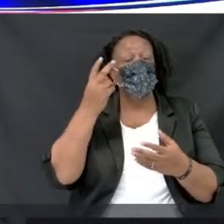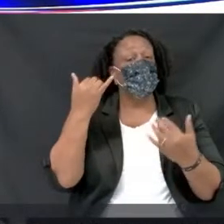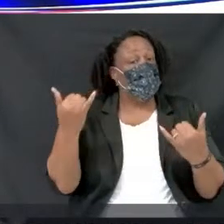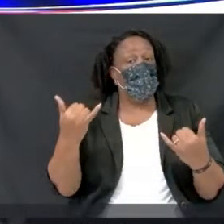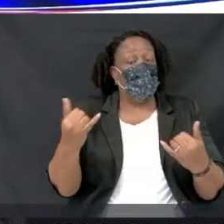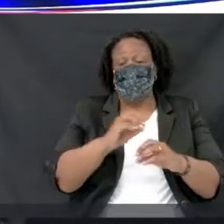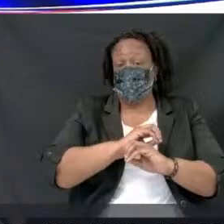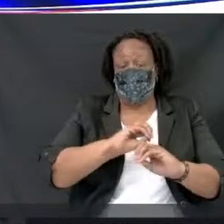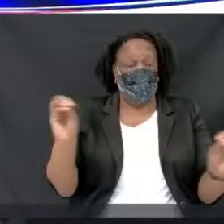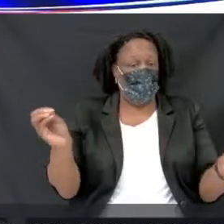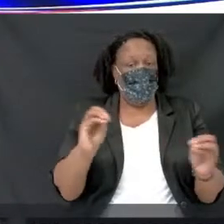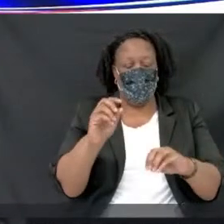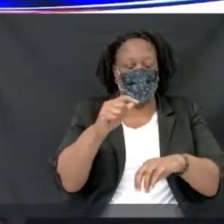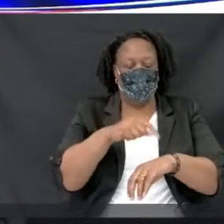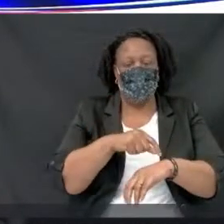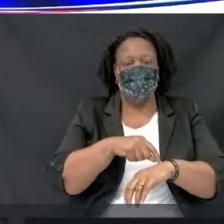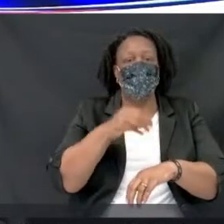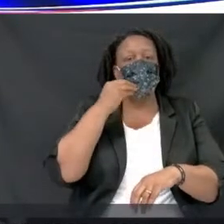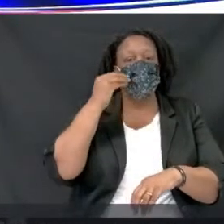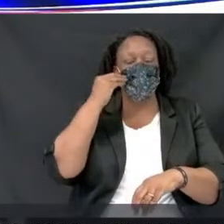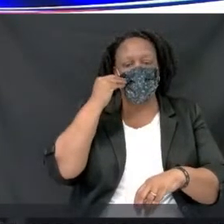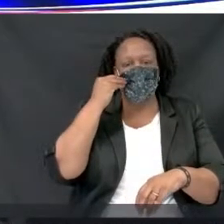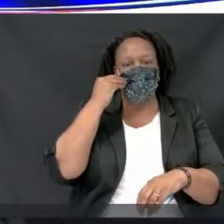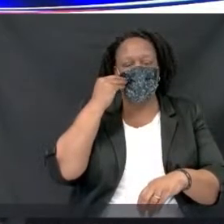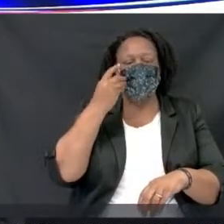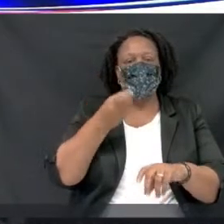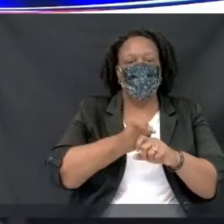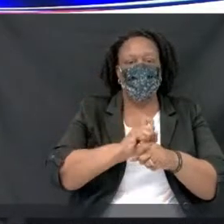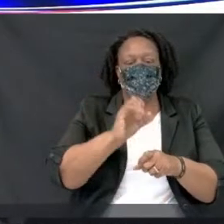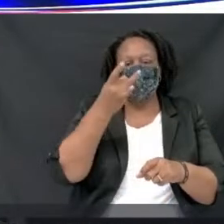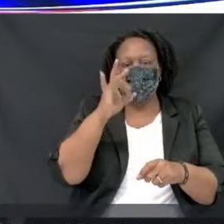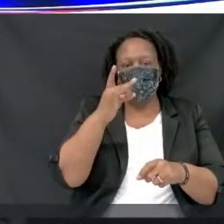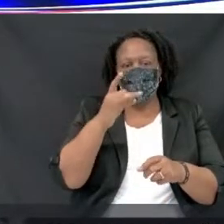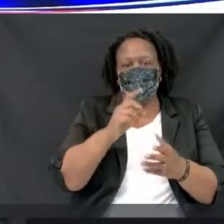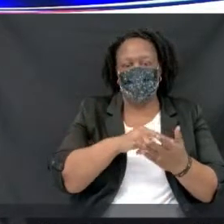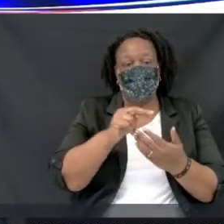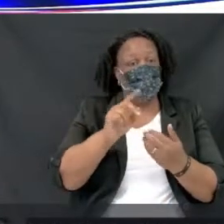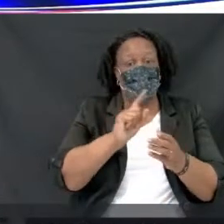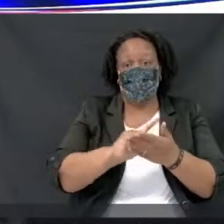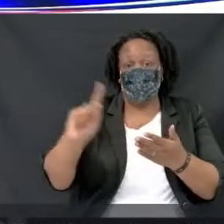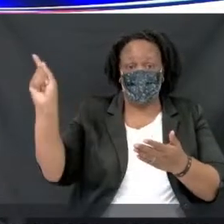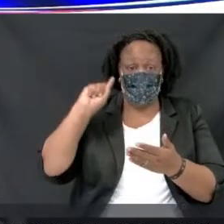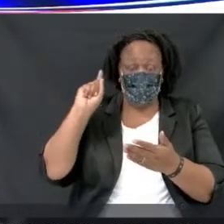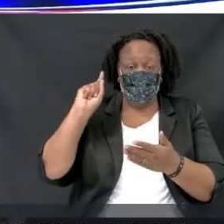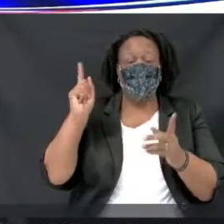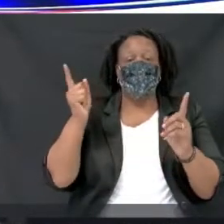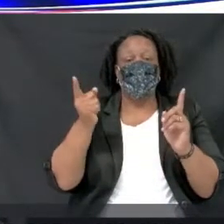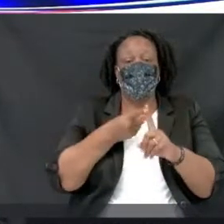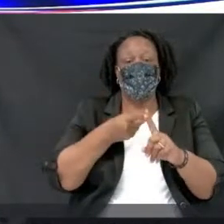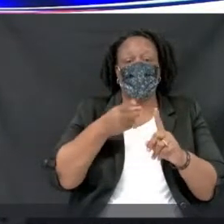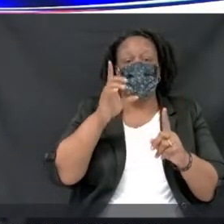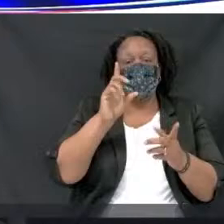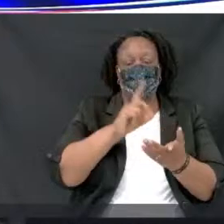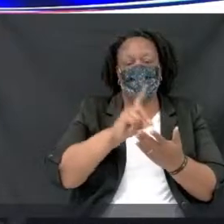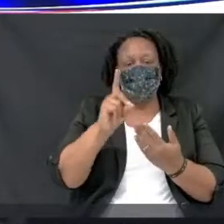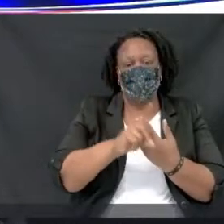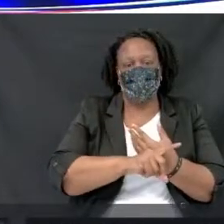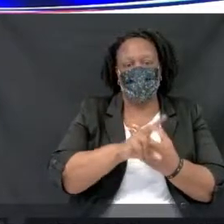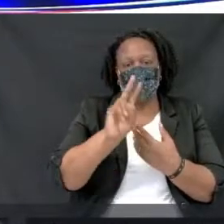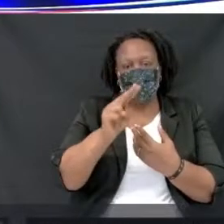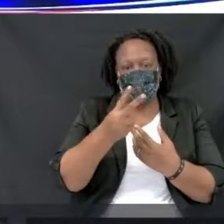their home during certain hours, as well as the provision requiring businesses to close at midnight, were